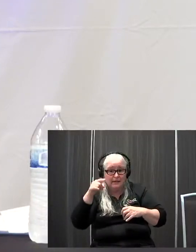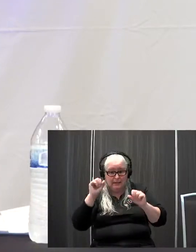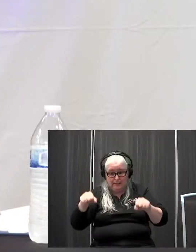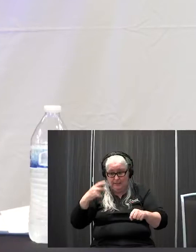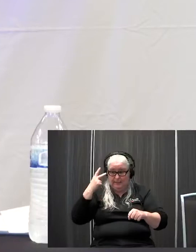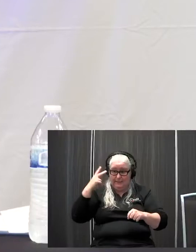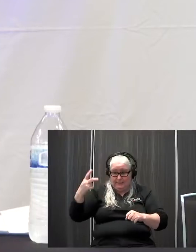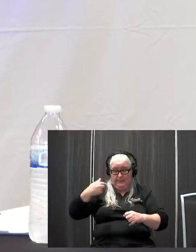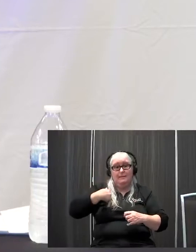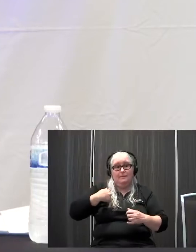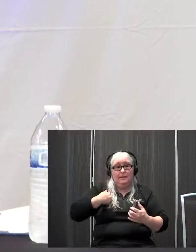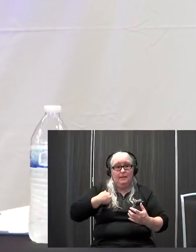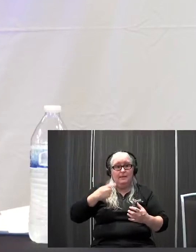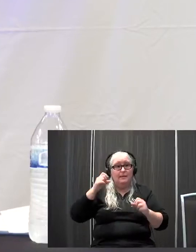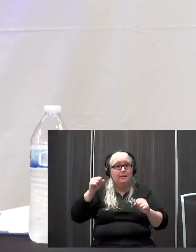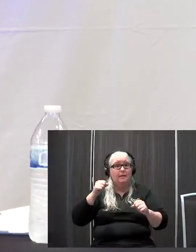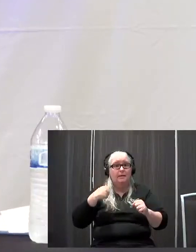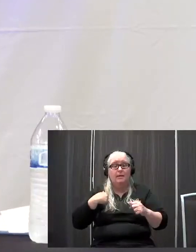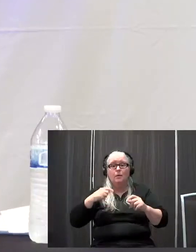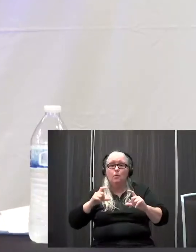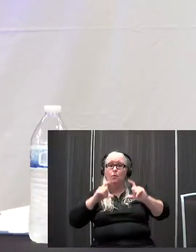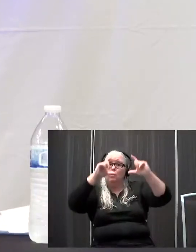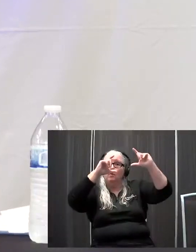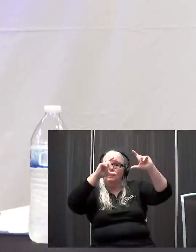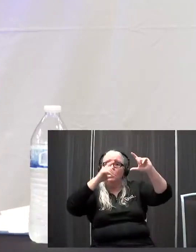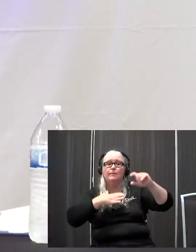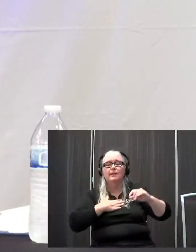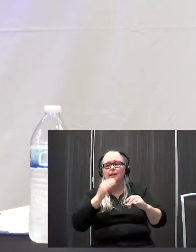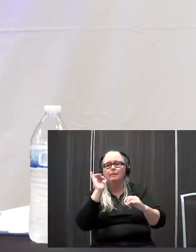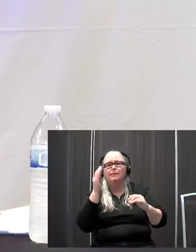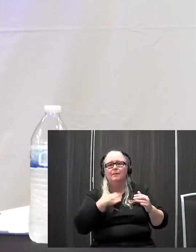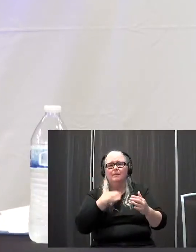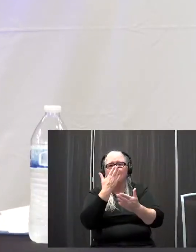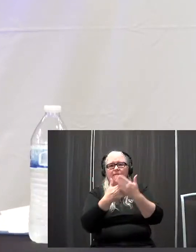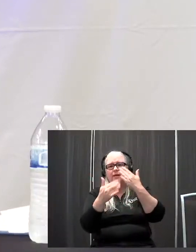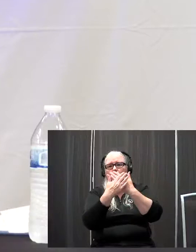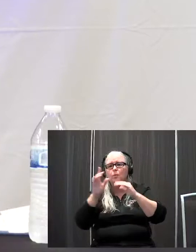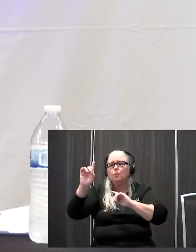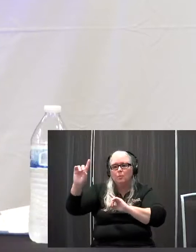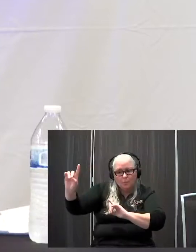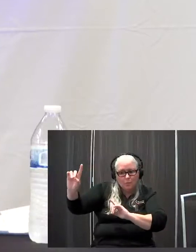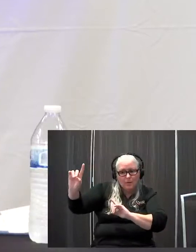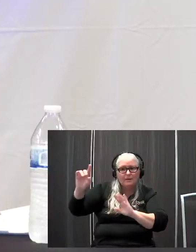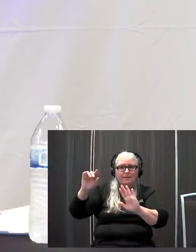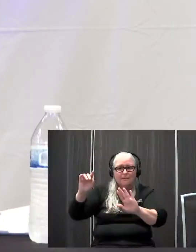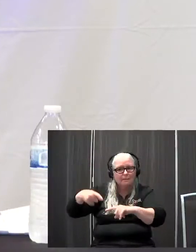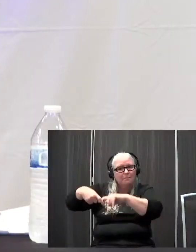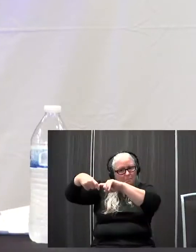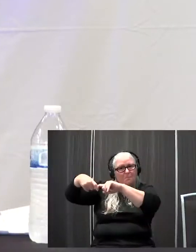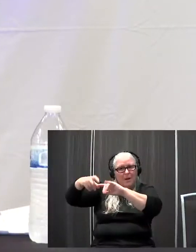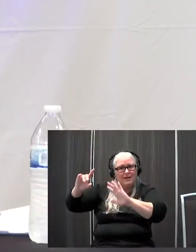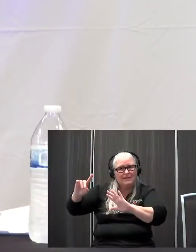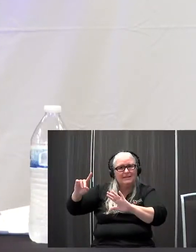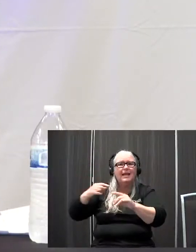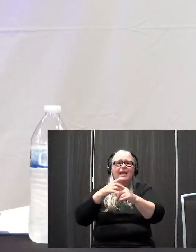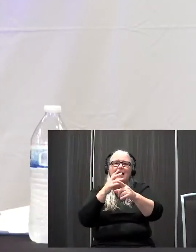me, a lot of times holding up a visual, like I might hold up my finger as a cue to wait just a minute or pause or to and I